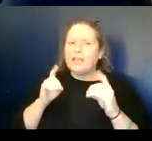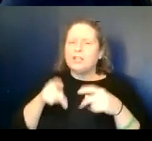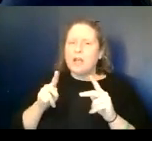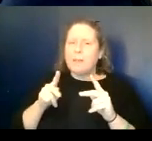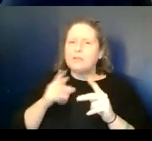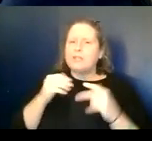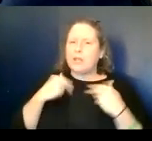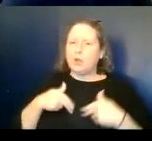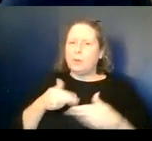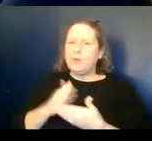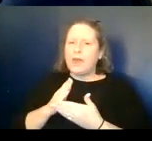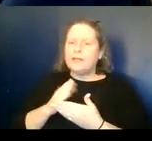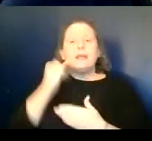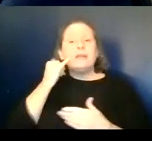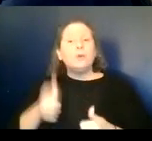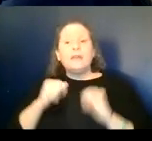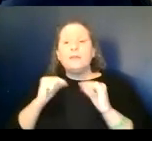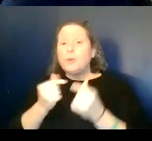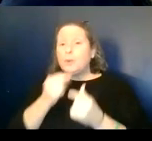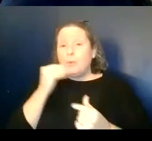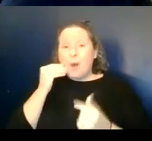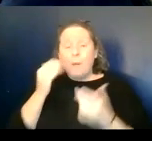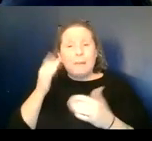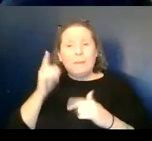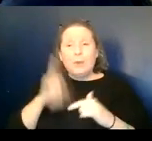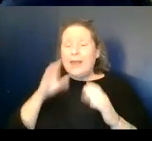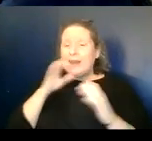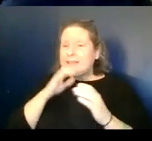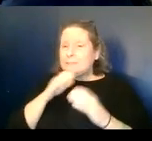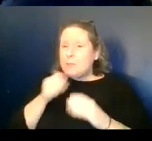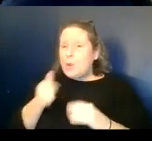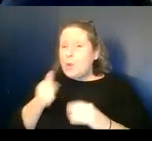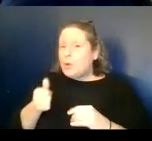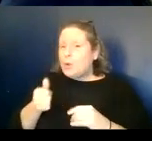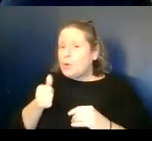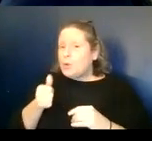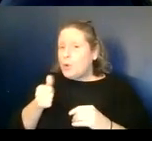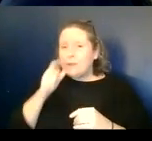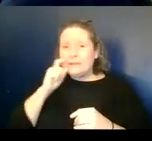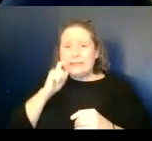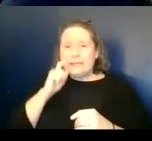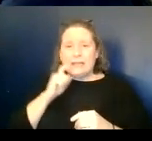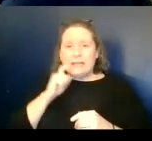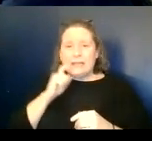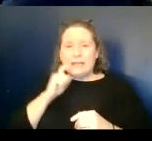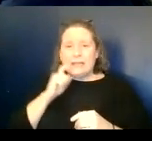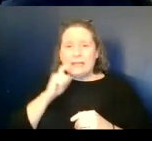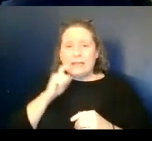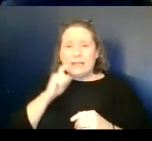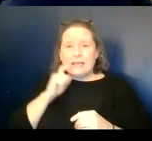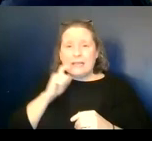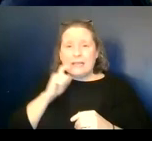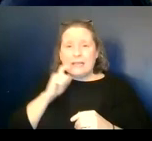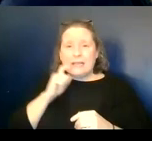that you might not have an opportunity to explore your sexuality. You might not ever be able to be alone. And we do see that